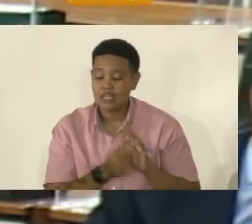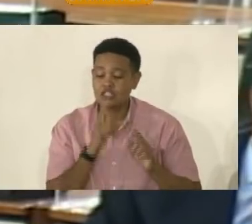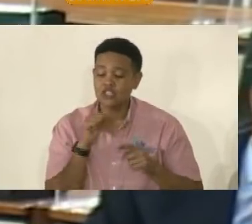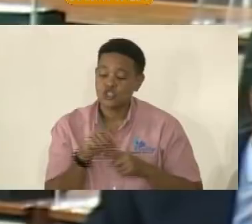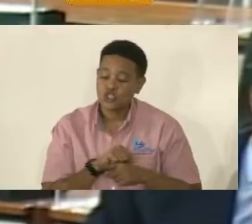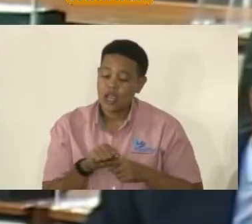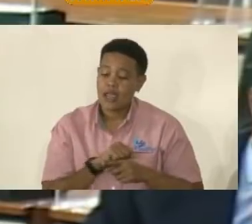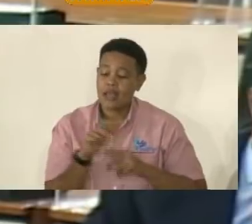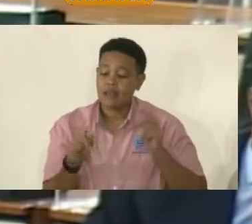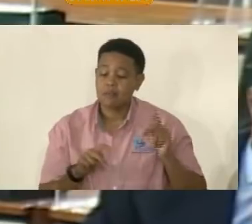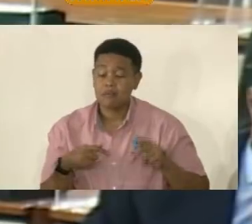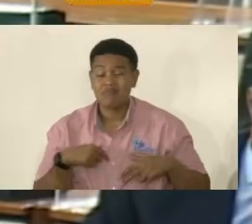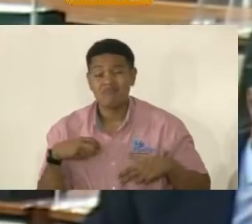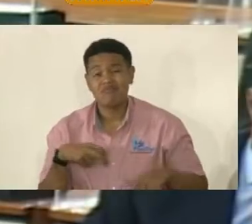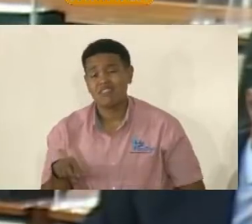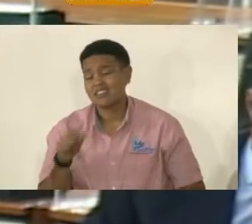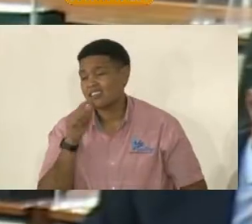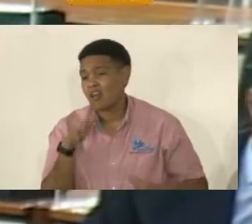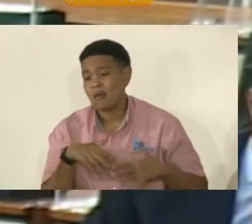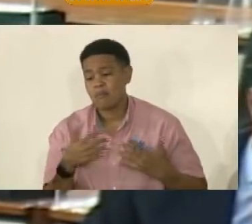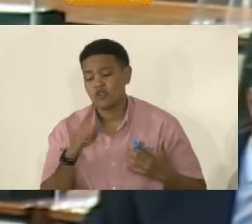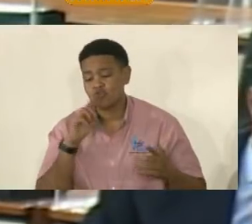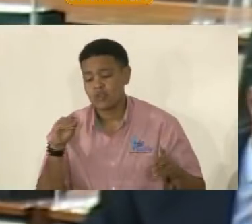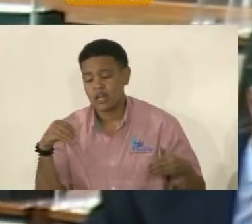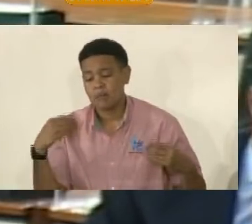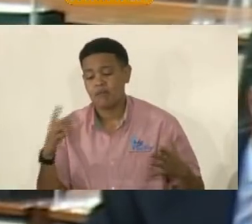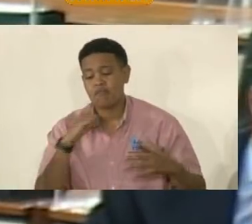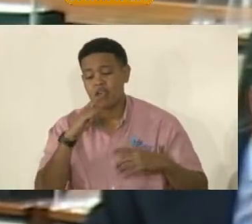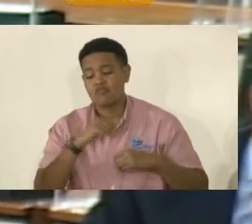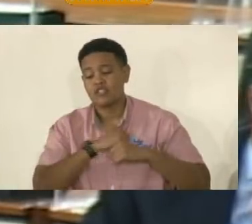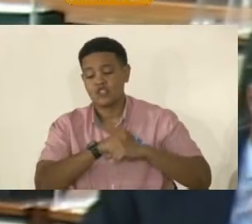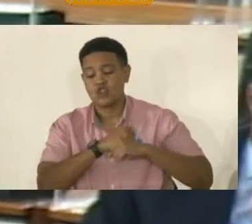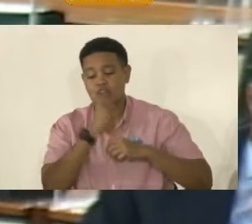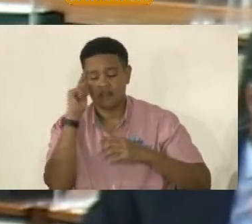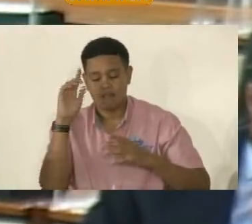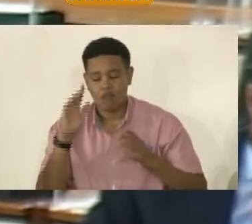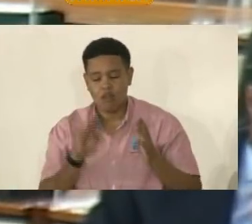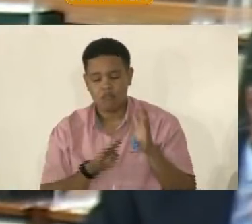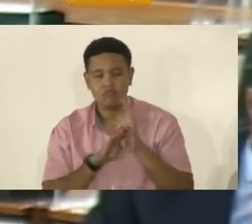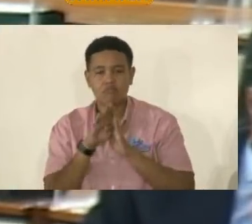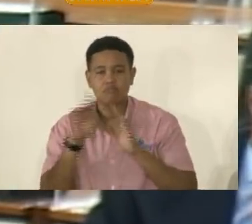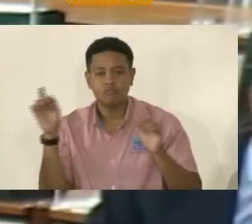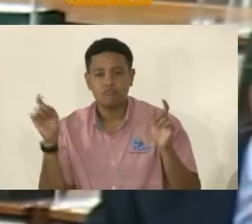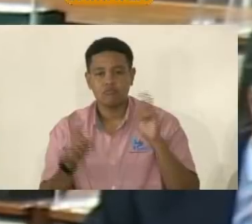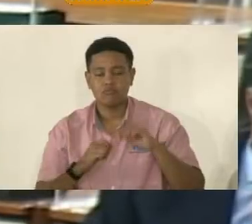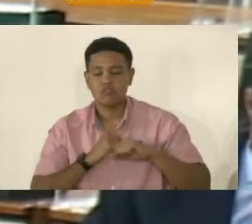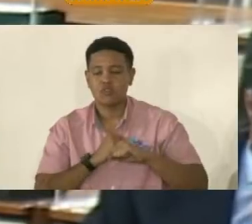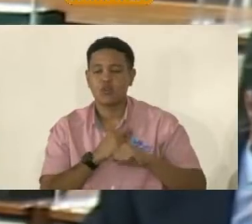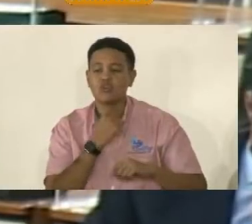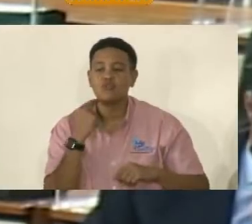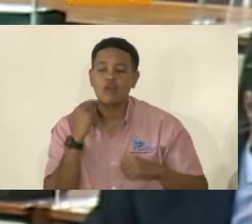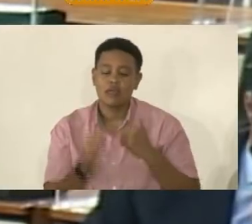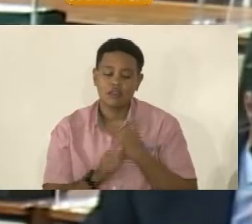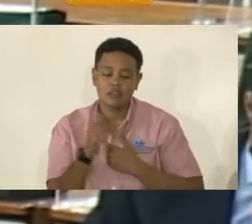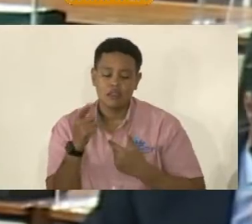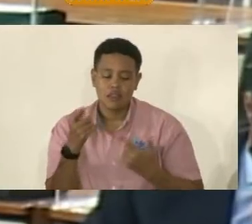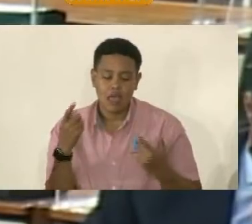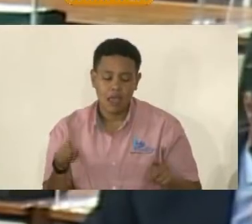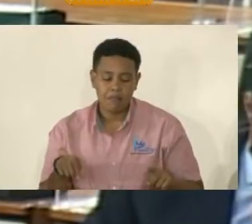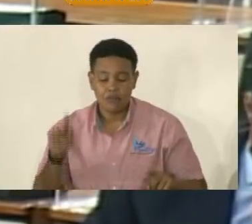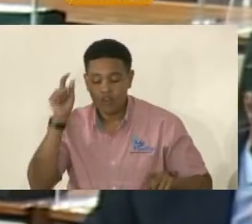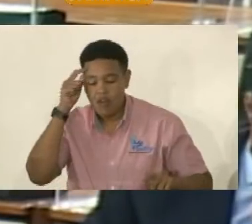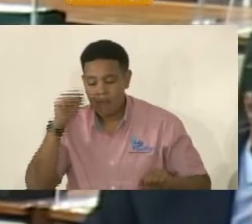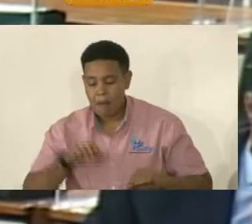in the people that we require to provide the security for an evolving security threat. This government is breaking that